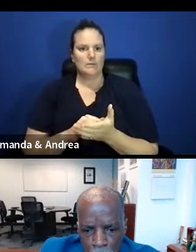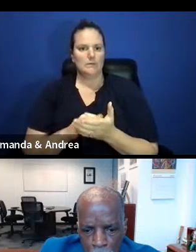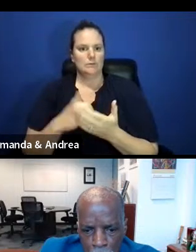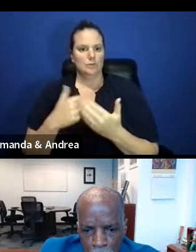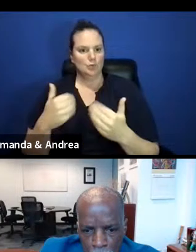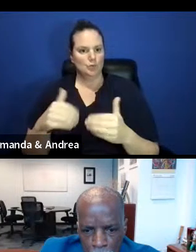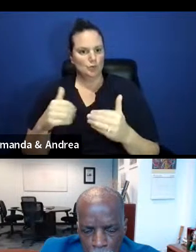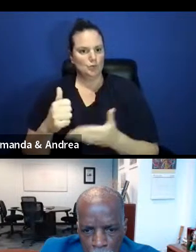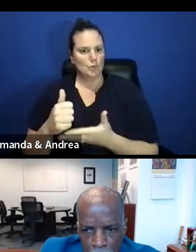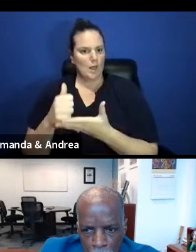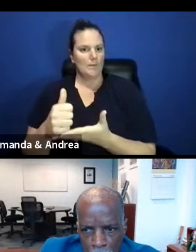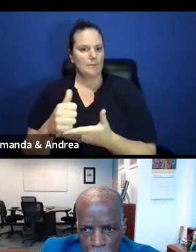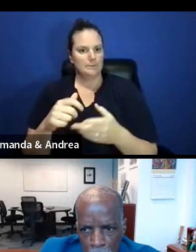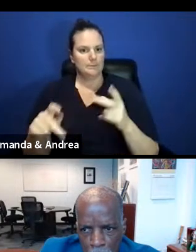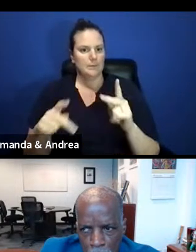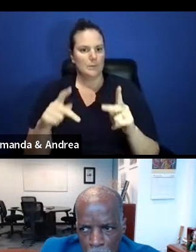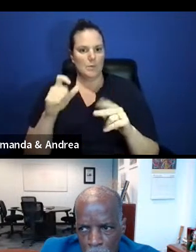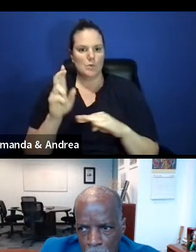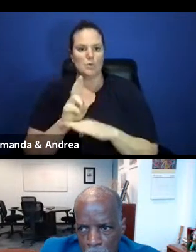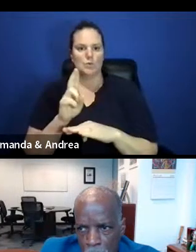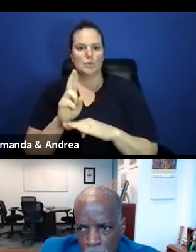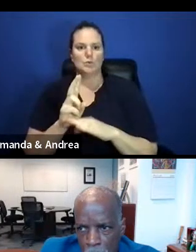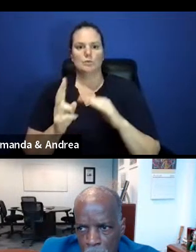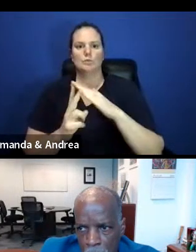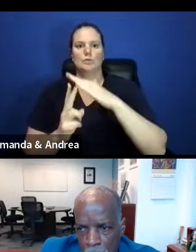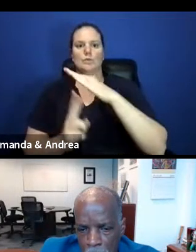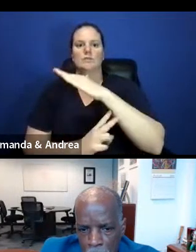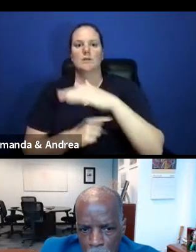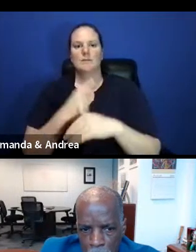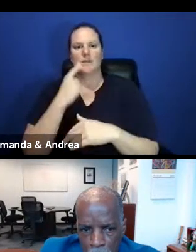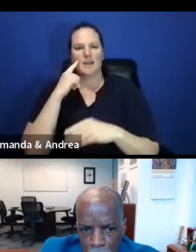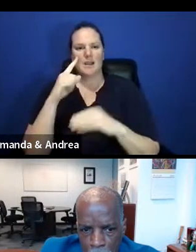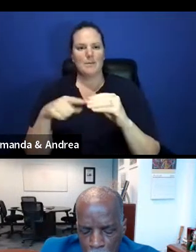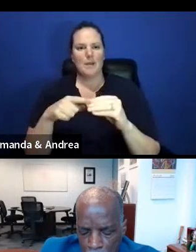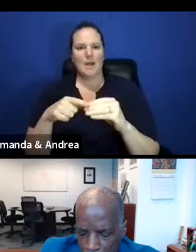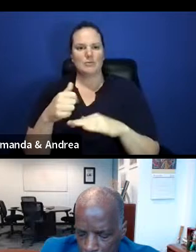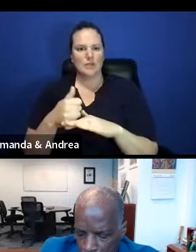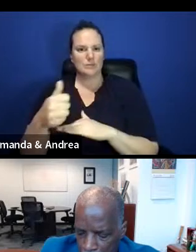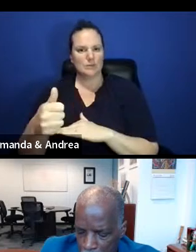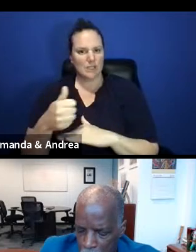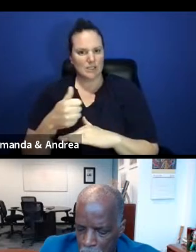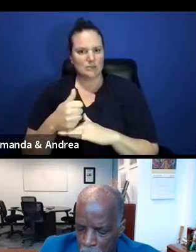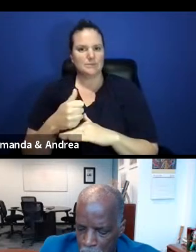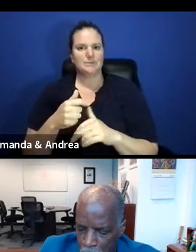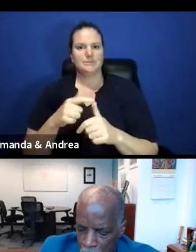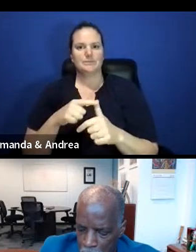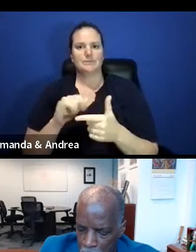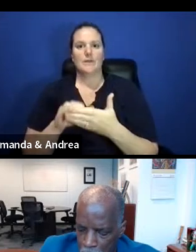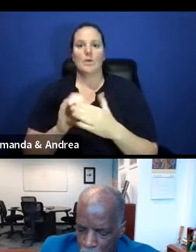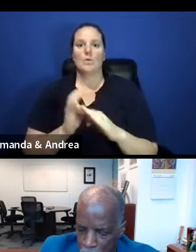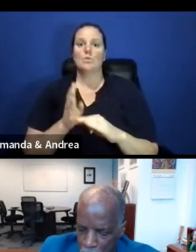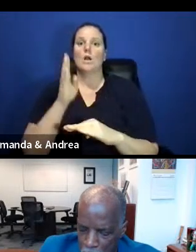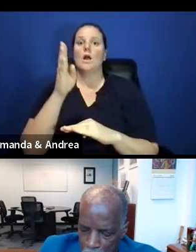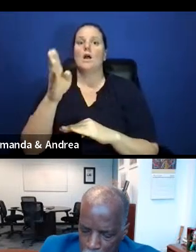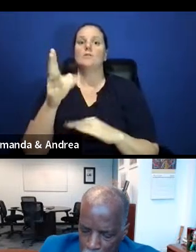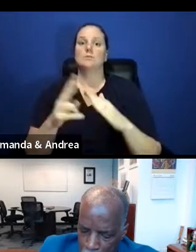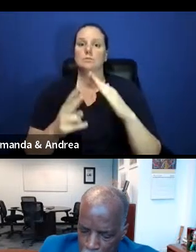help people to use the bridge. I'm thinking of transportation. Is getting across the bridge going to be